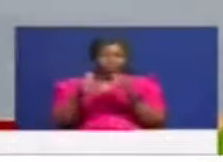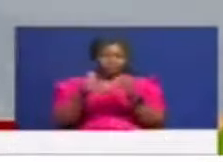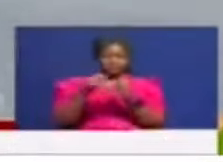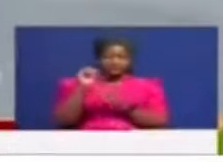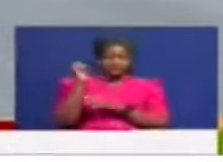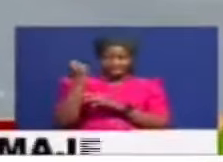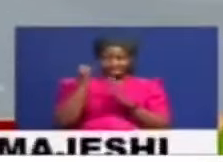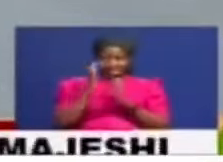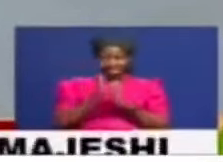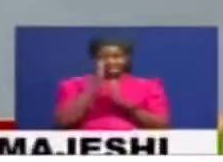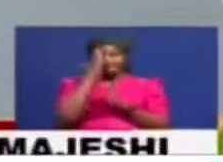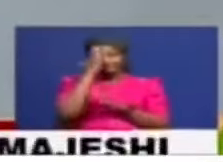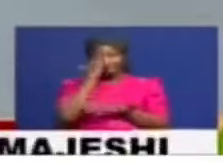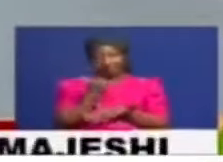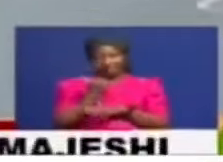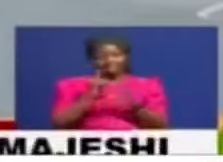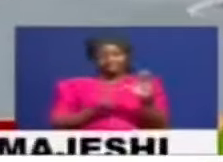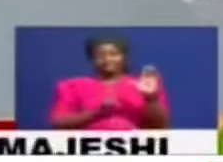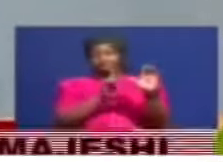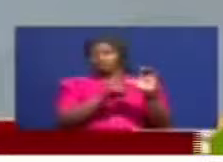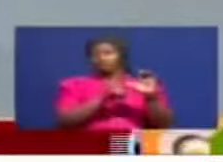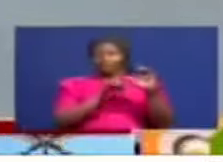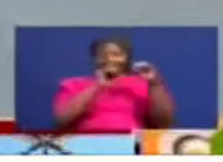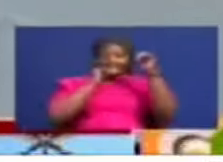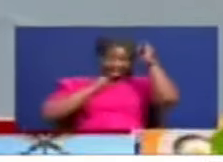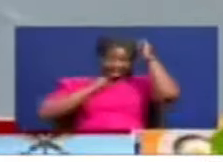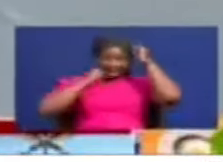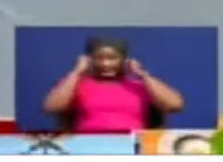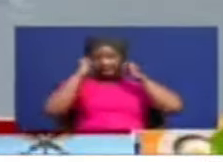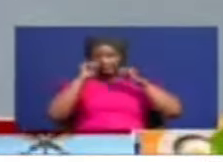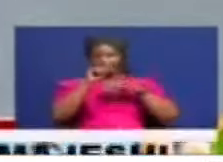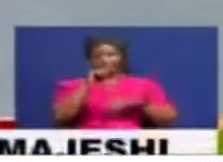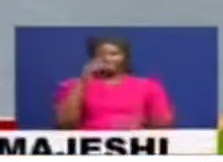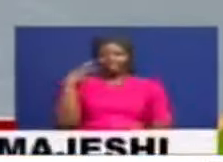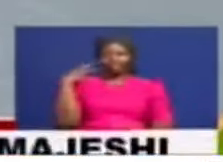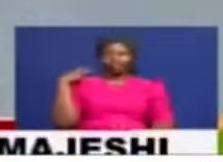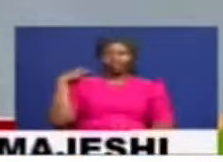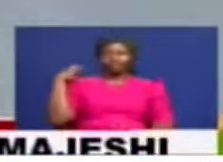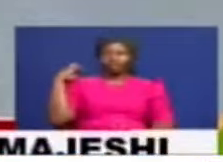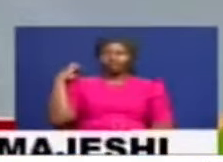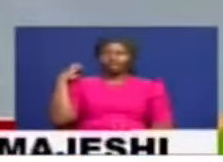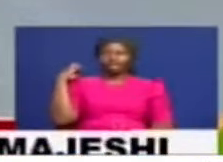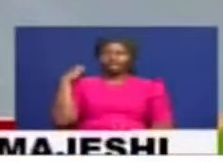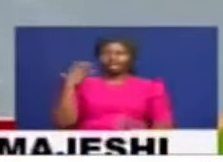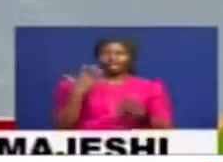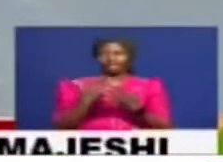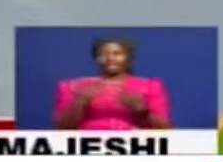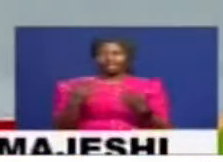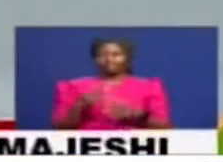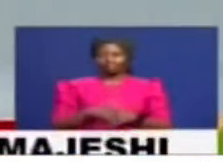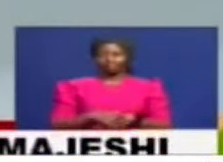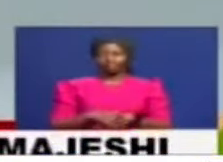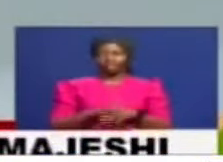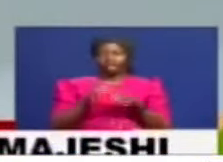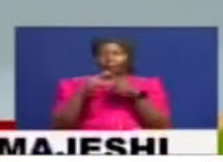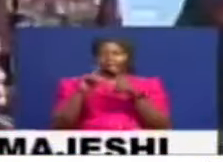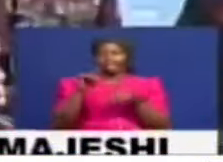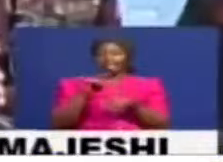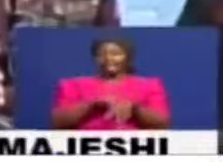president making his way towards Ulinzi Sports Complex so that